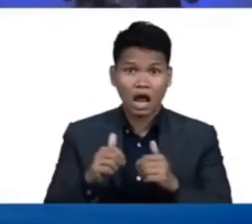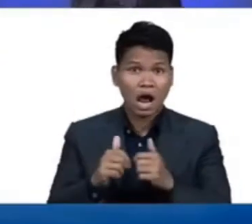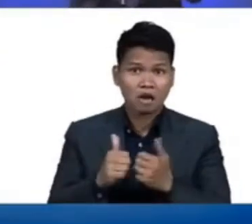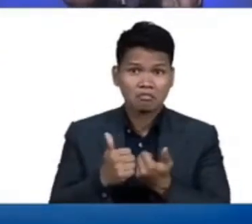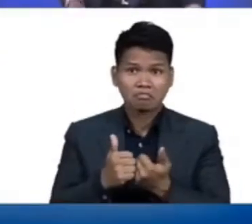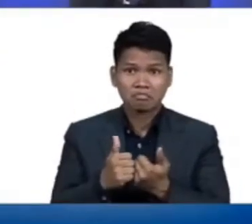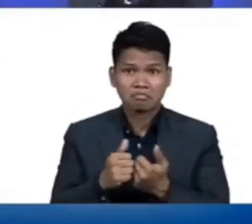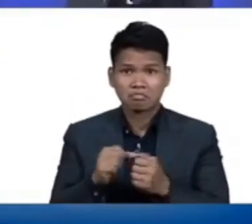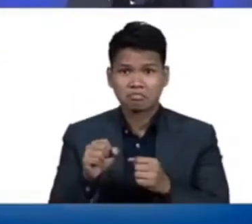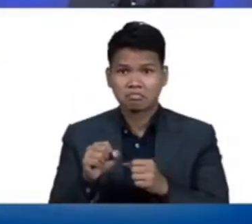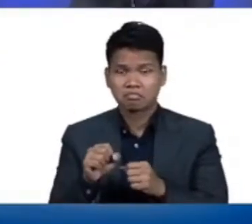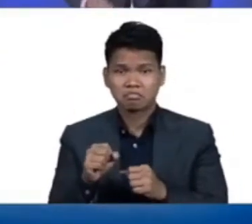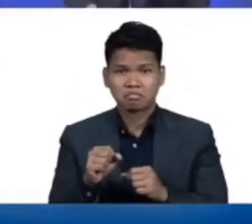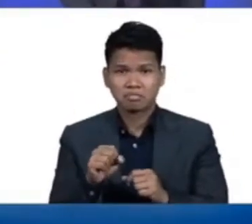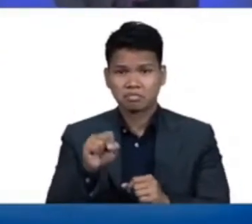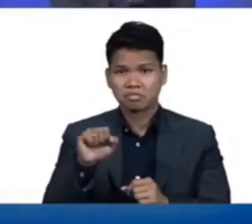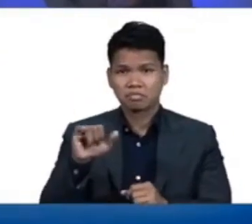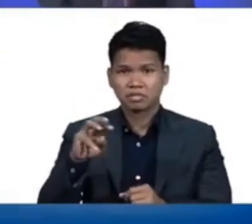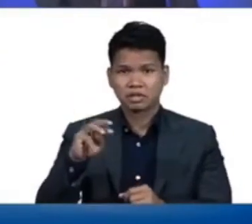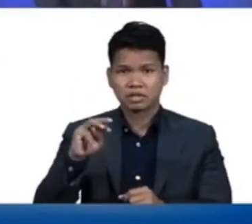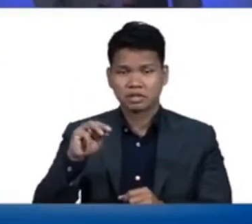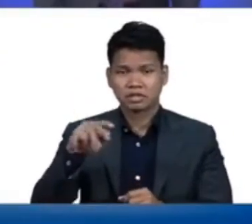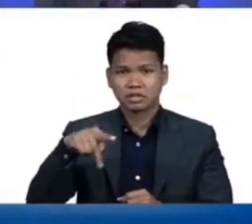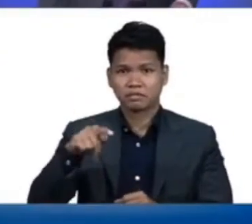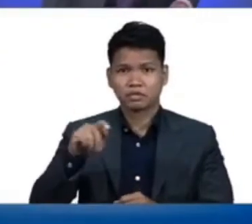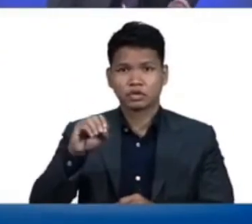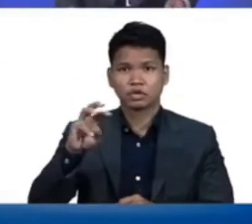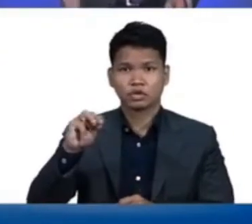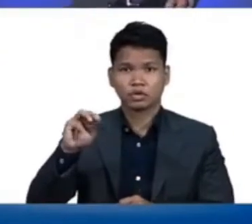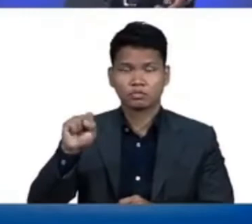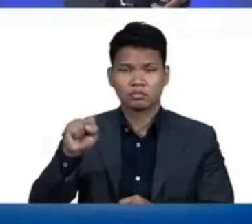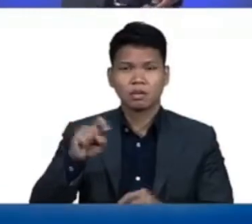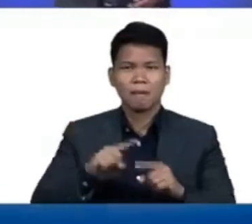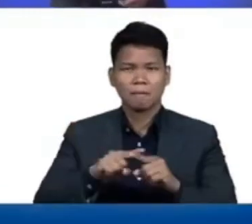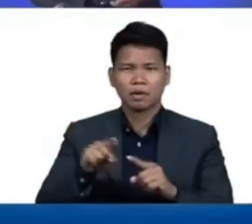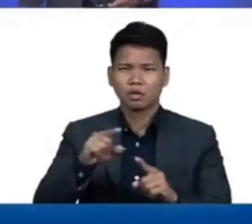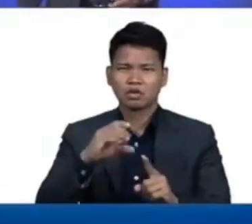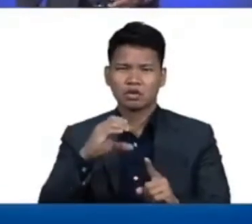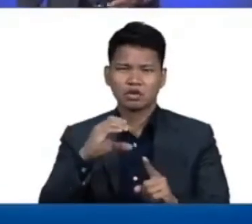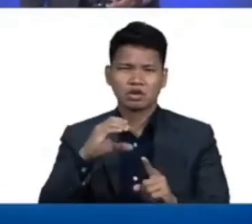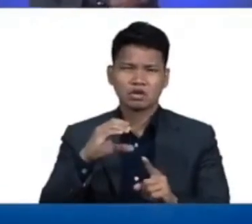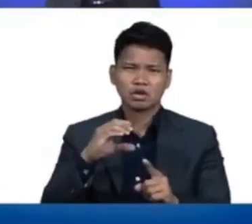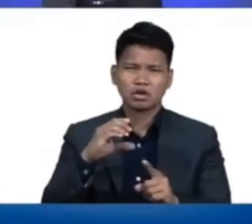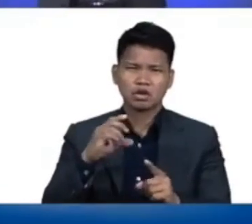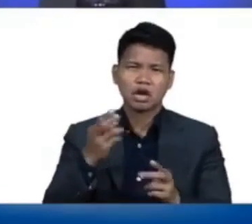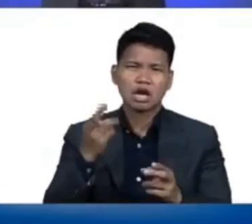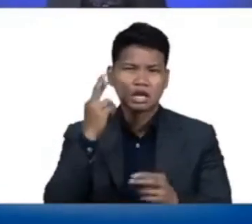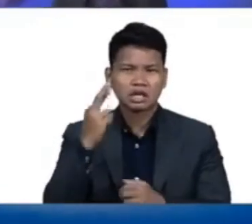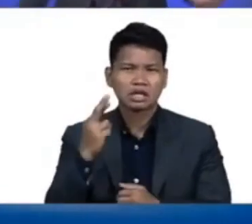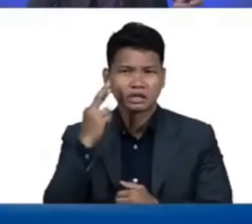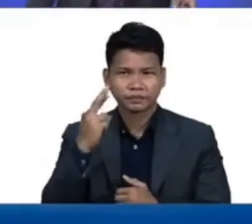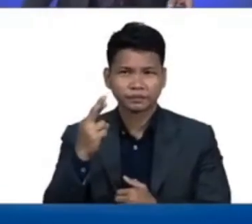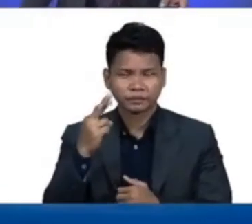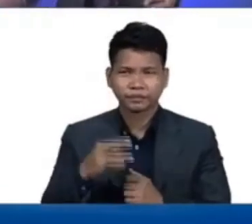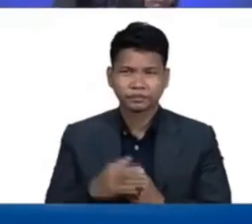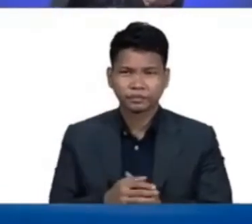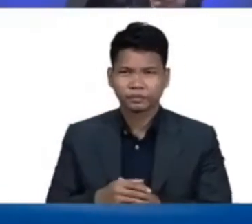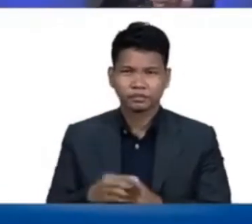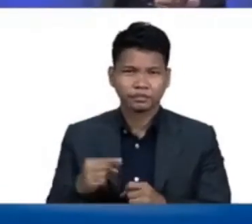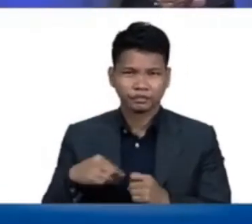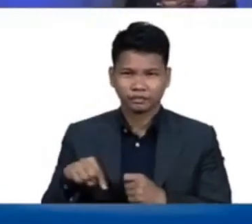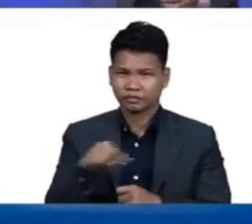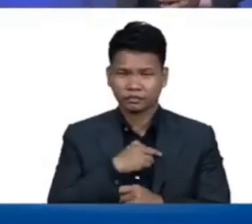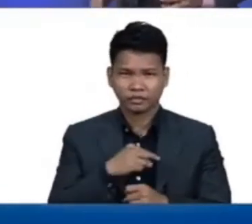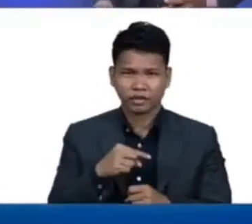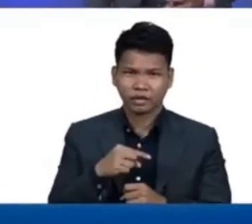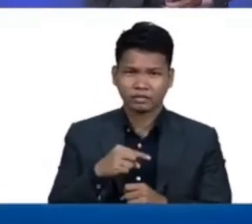symptoms but on the cost of all these things. So, makikita po natin, researchers